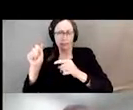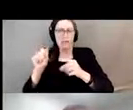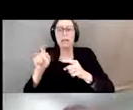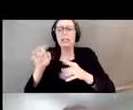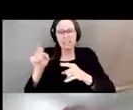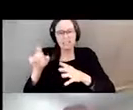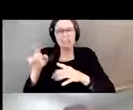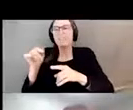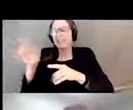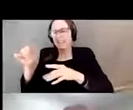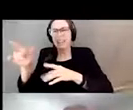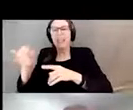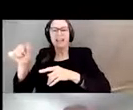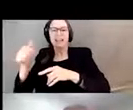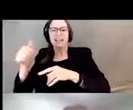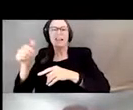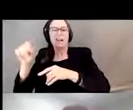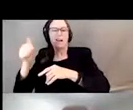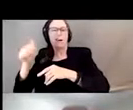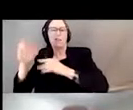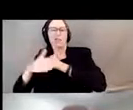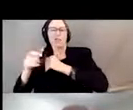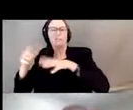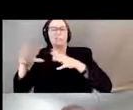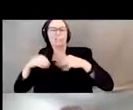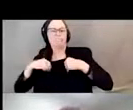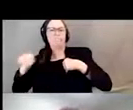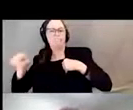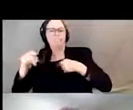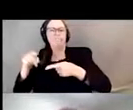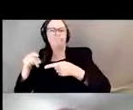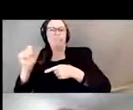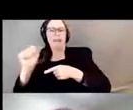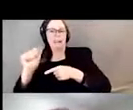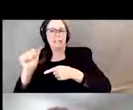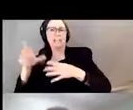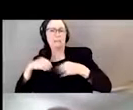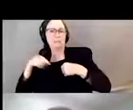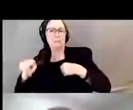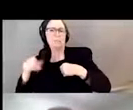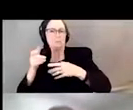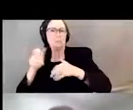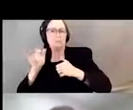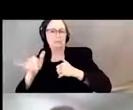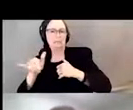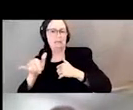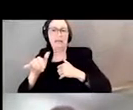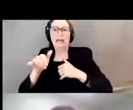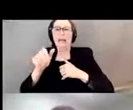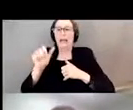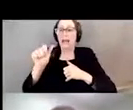given refuge in 1996 in Afghanistan. The Taliban and Al-Qaeda are not the same